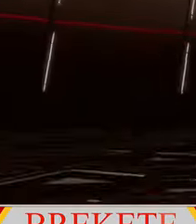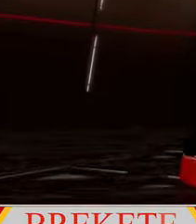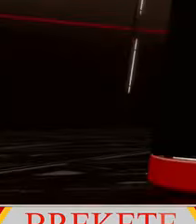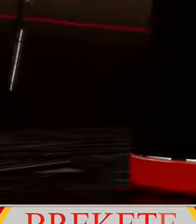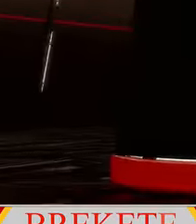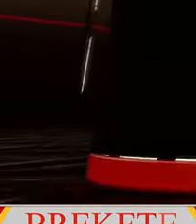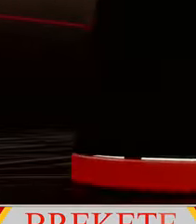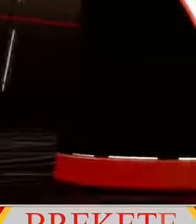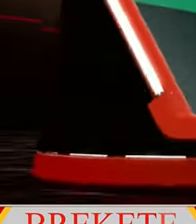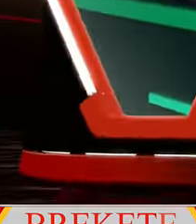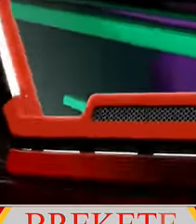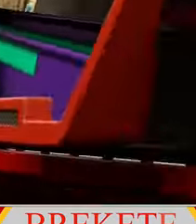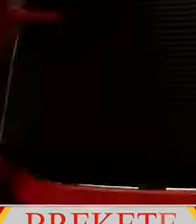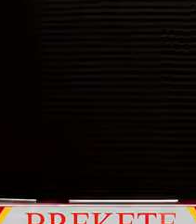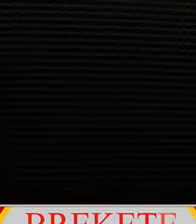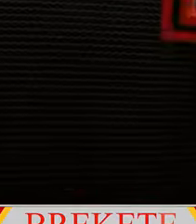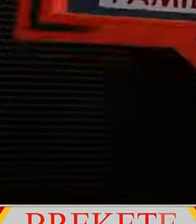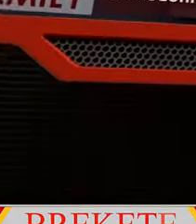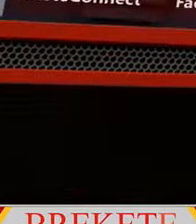081-8037-9365.